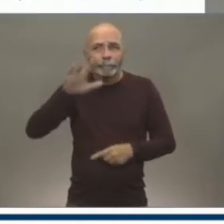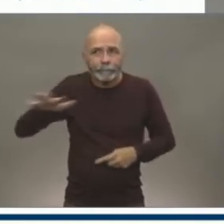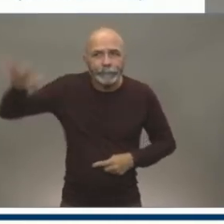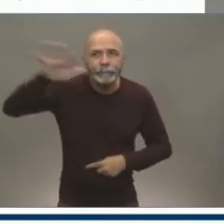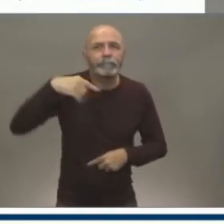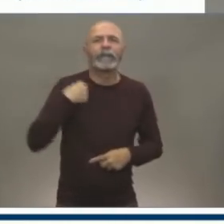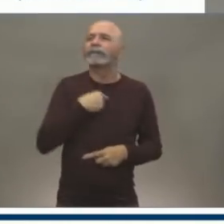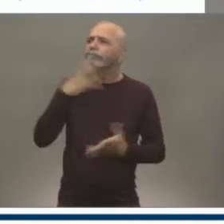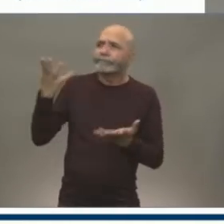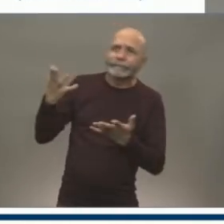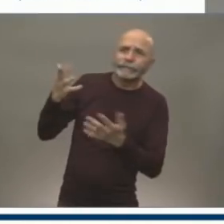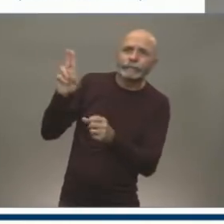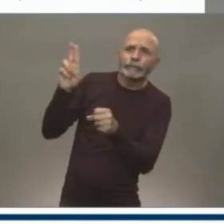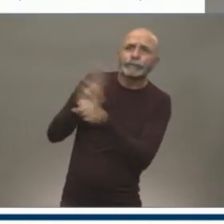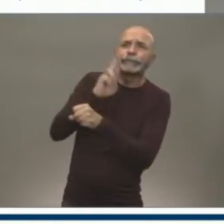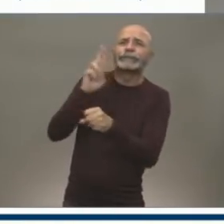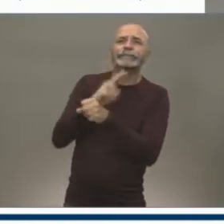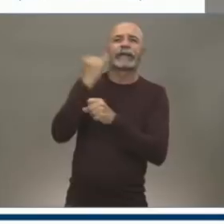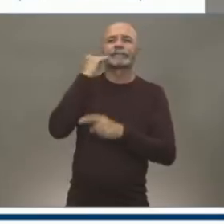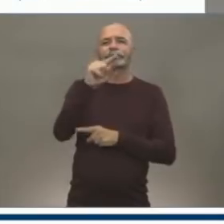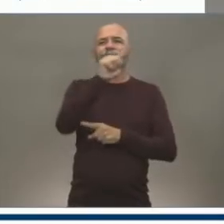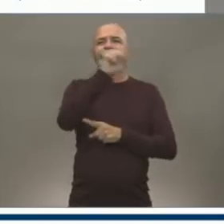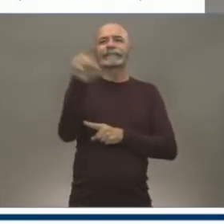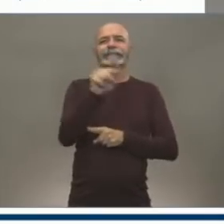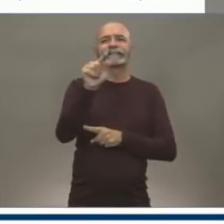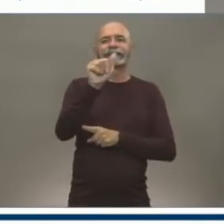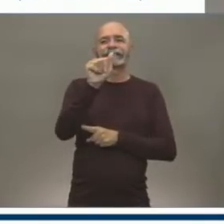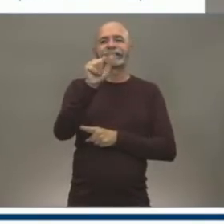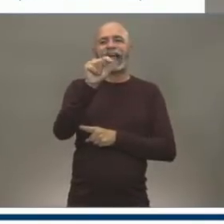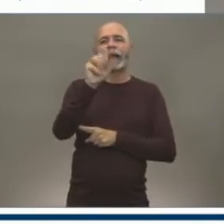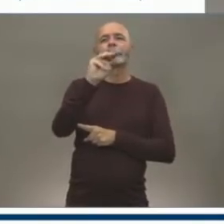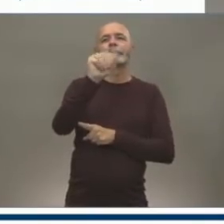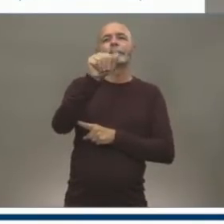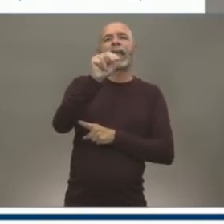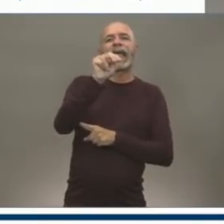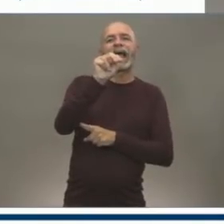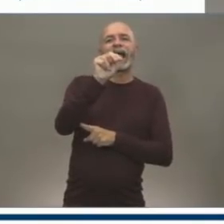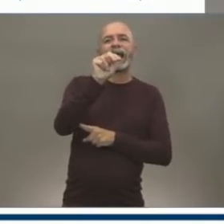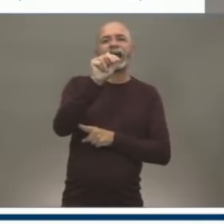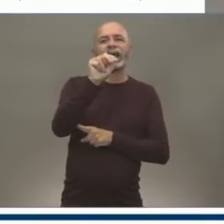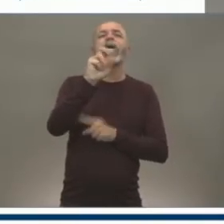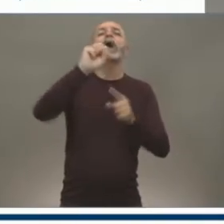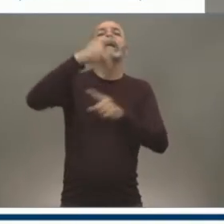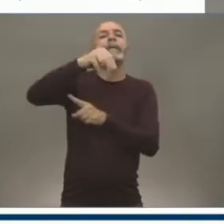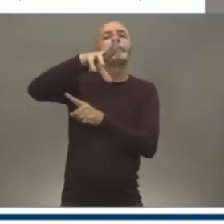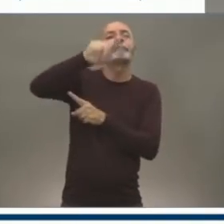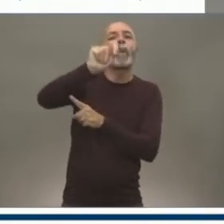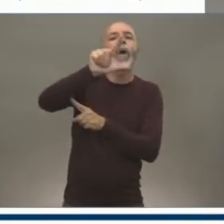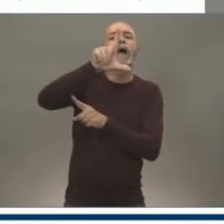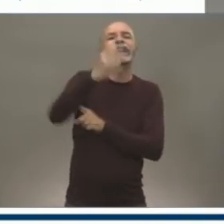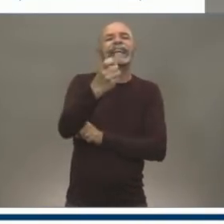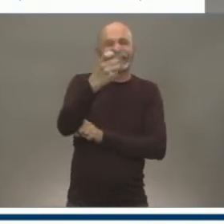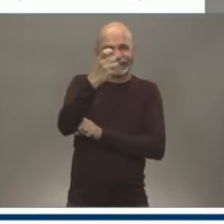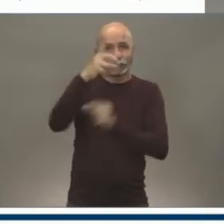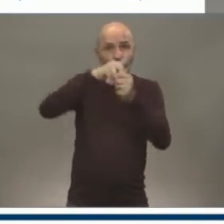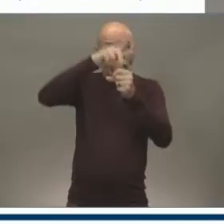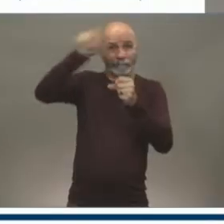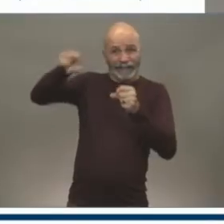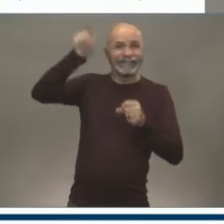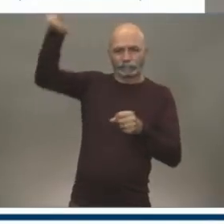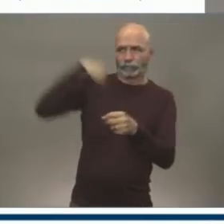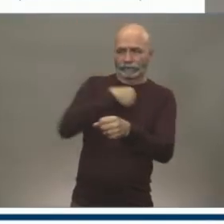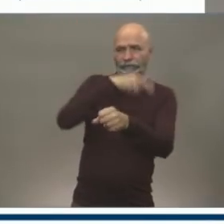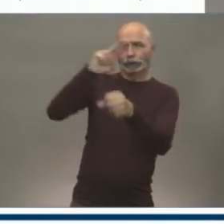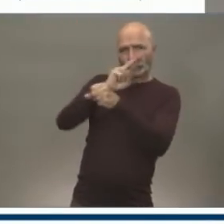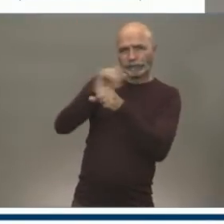the Zatzman Sportsplex in Dartmouth. With the demand for testing so high, it